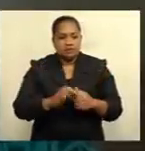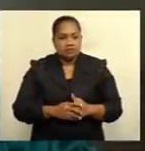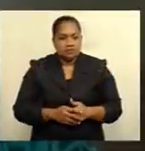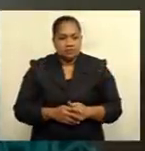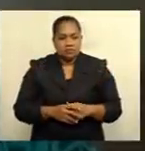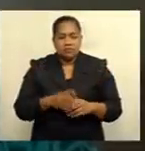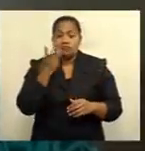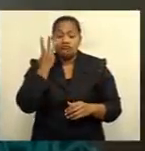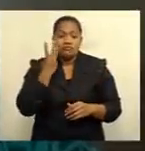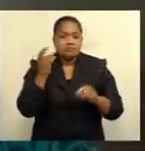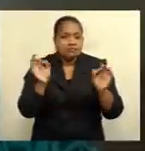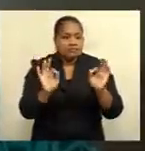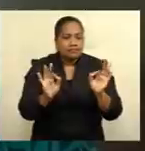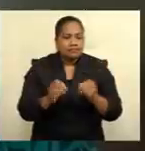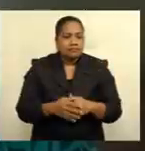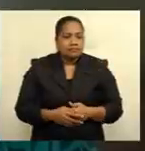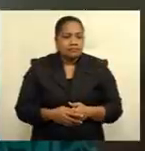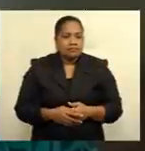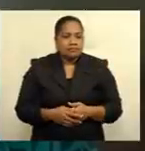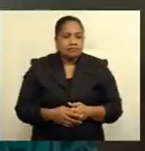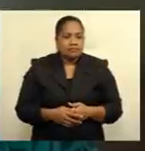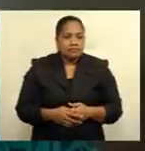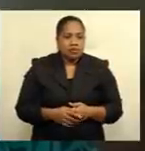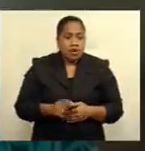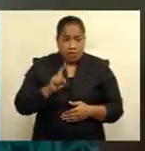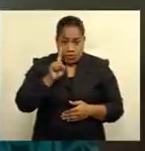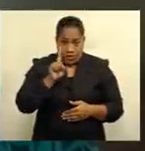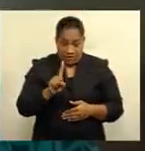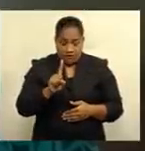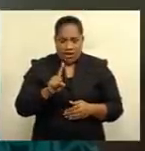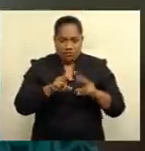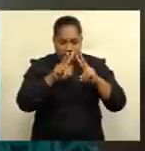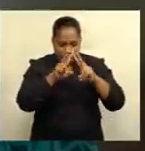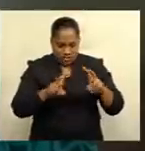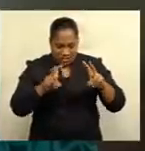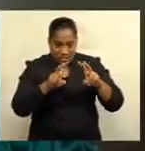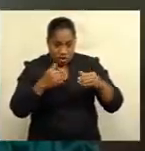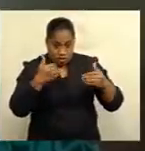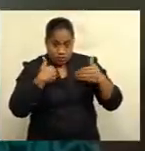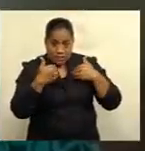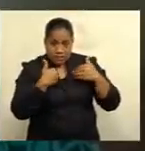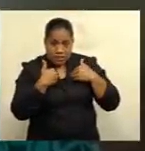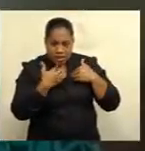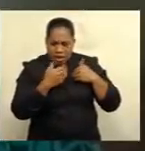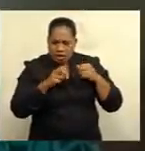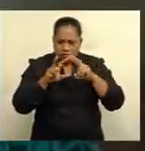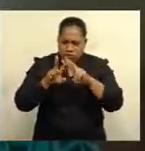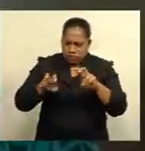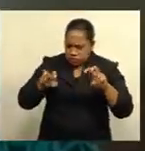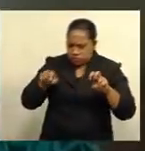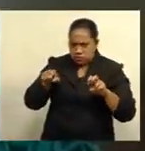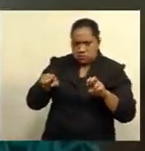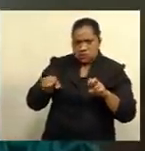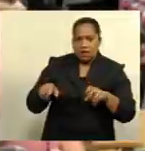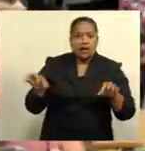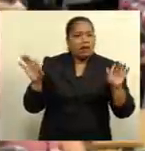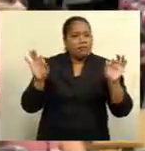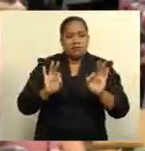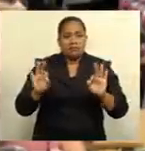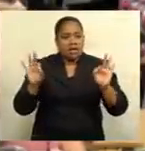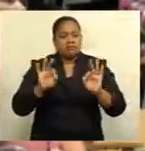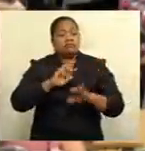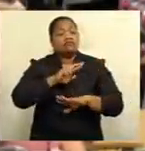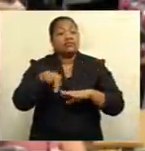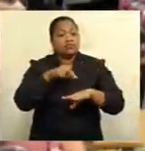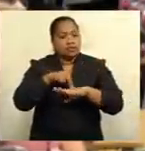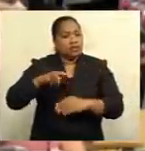outstanding female researchers in the university. And not one of them was a regional member of staff.